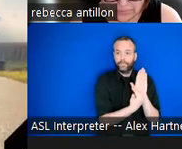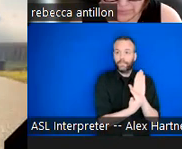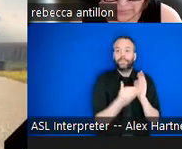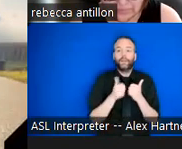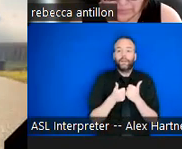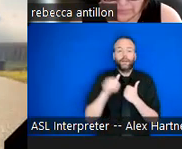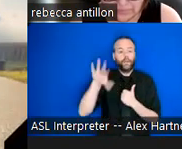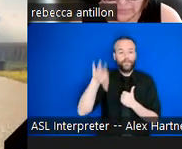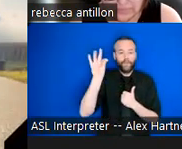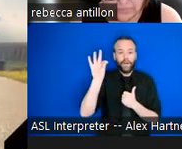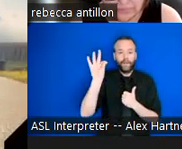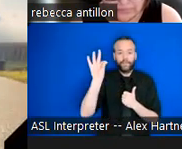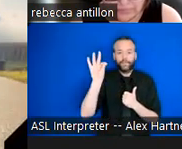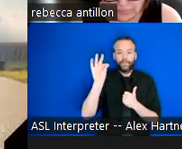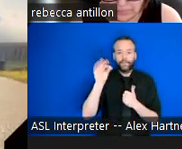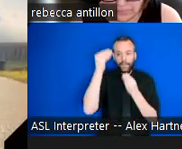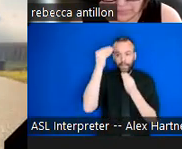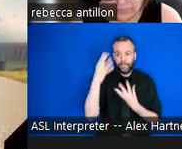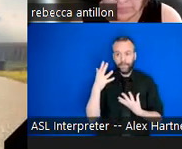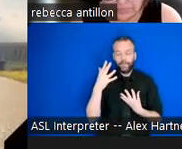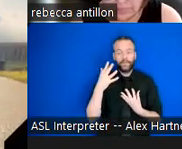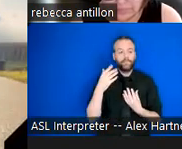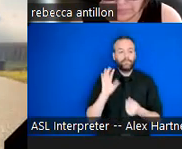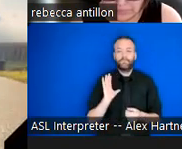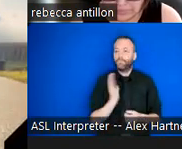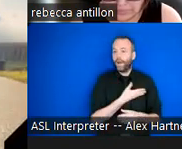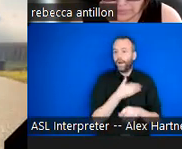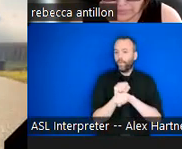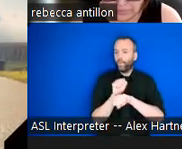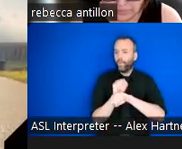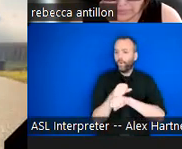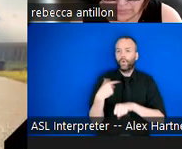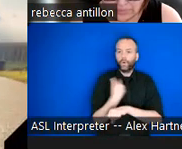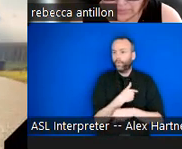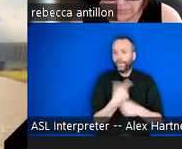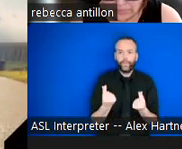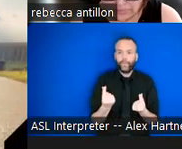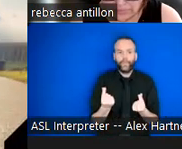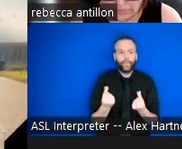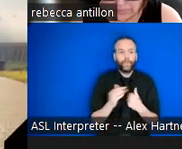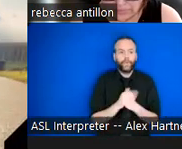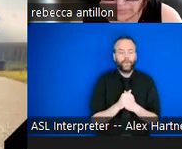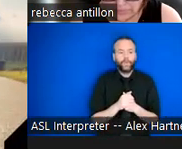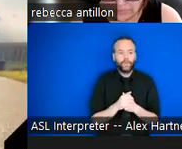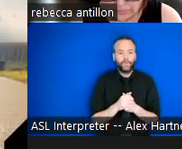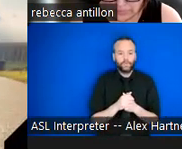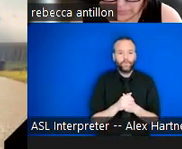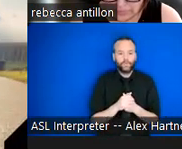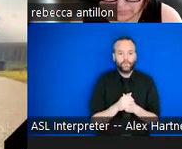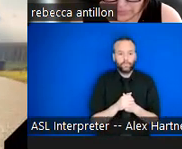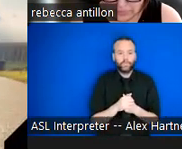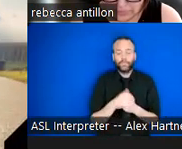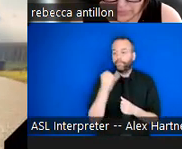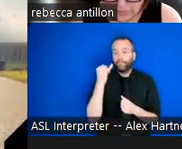work of the coalition. You can go to rivcospc.org and find all of our historical information if you haven't been a part of the work